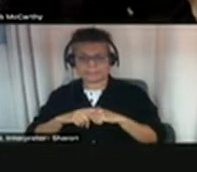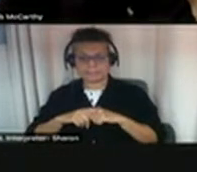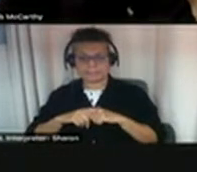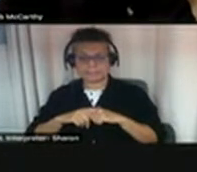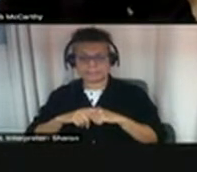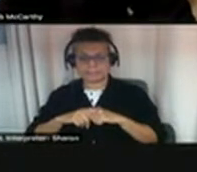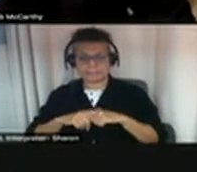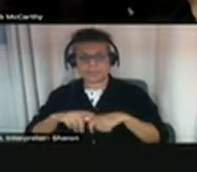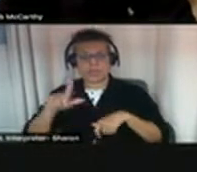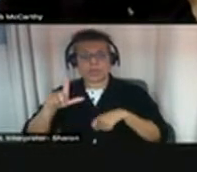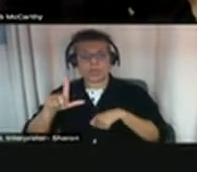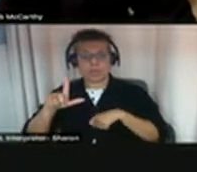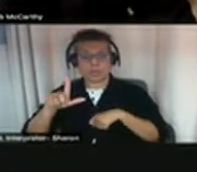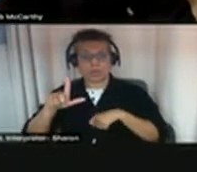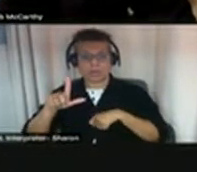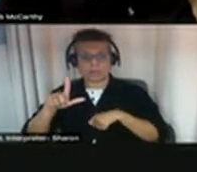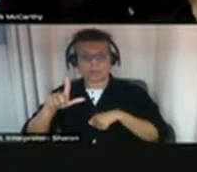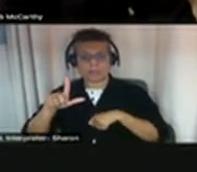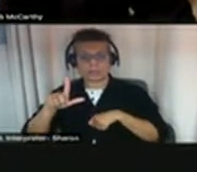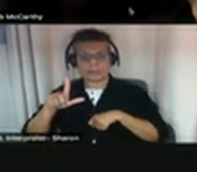Ms. Luong.